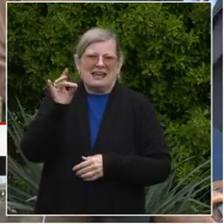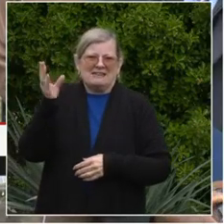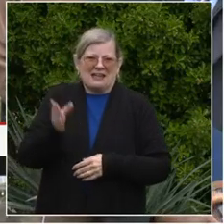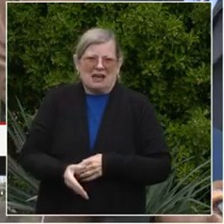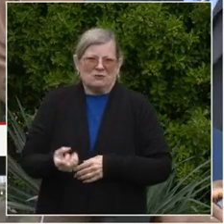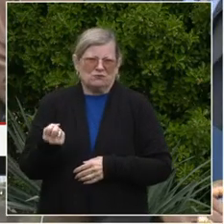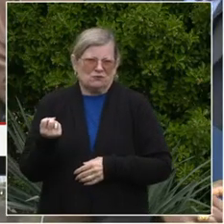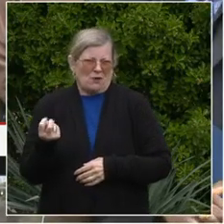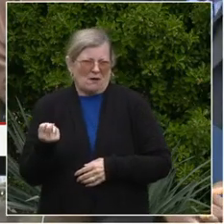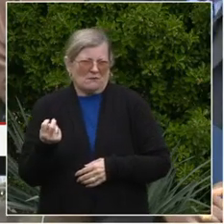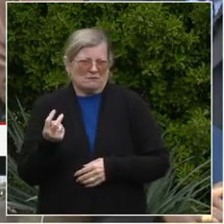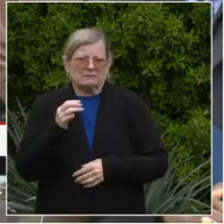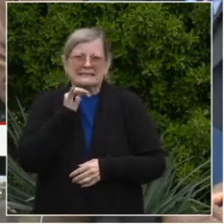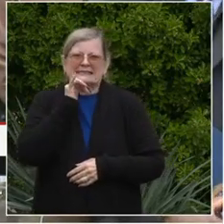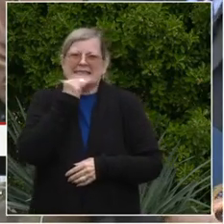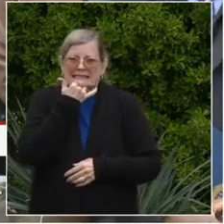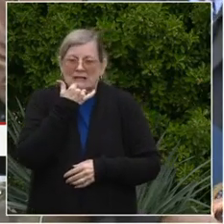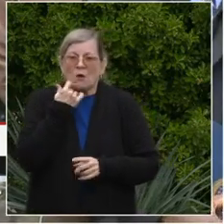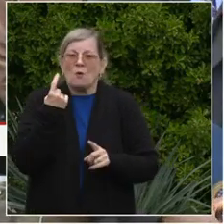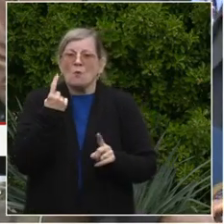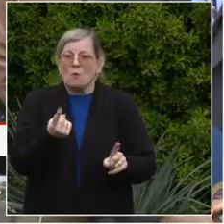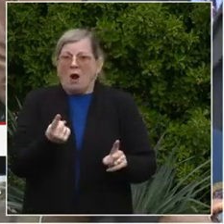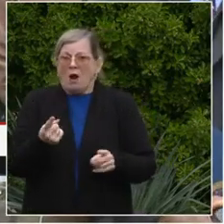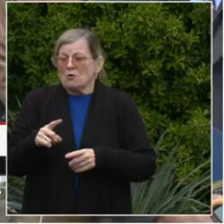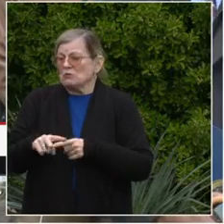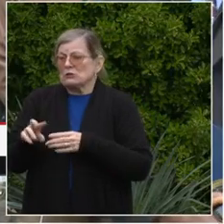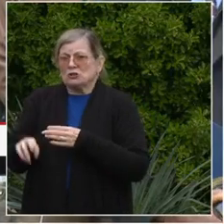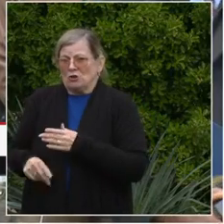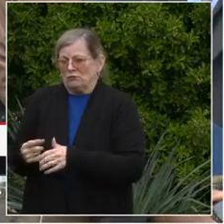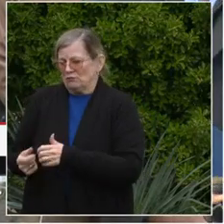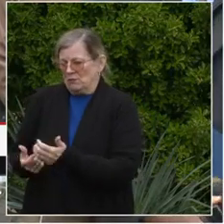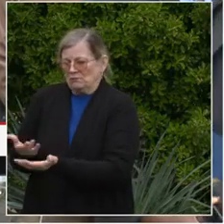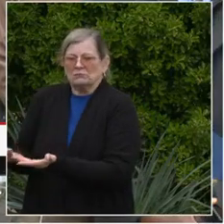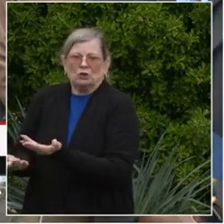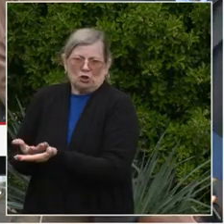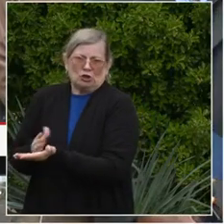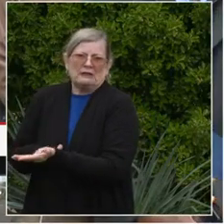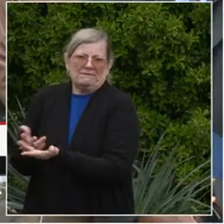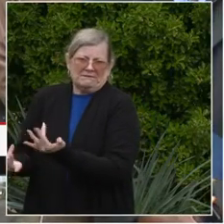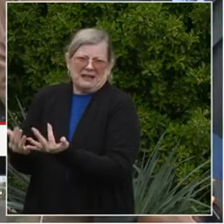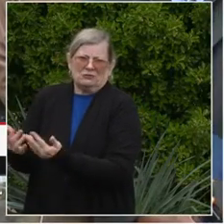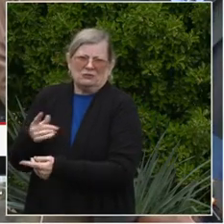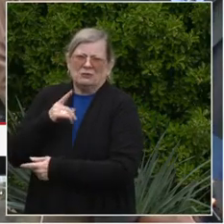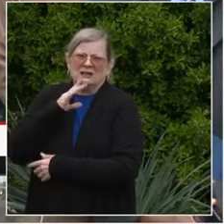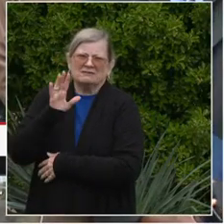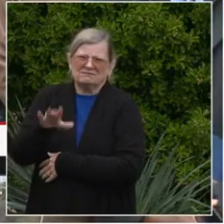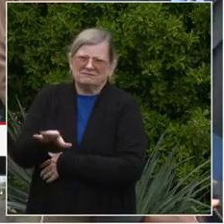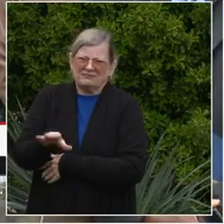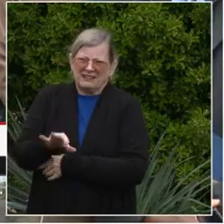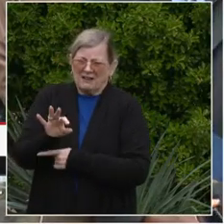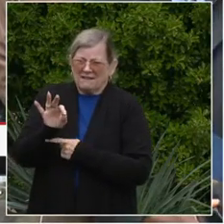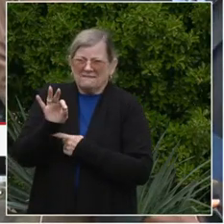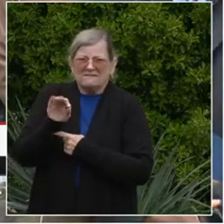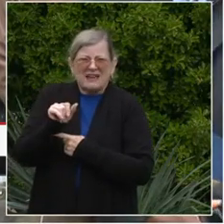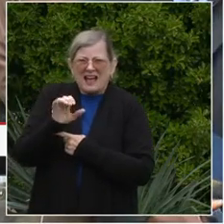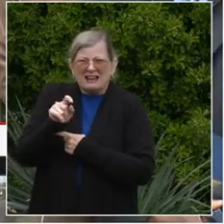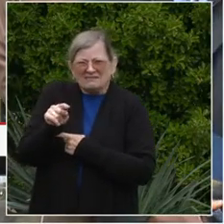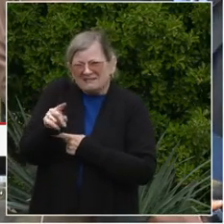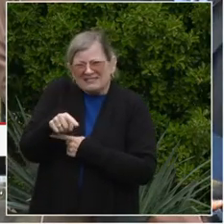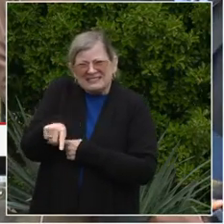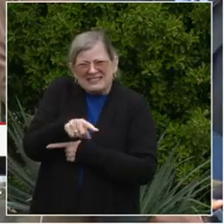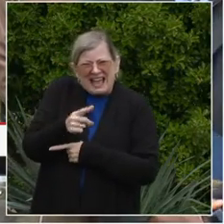accidental, and 1 resulted from a cooking fire. The sobering fact is that only half of these homes where we